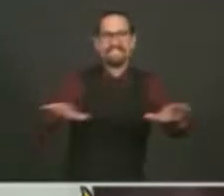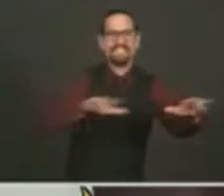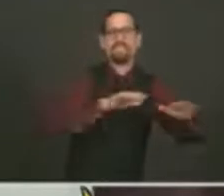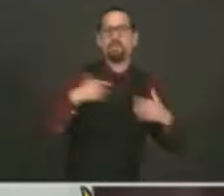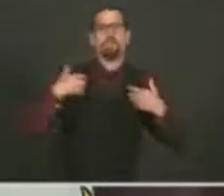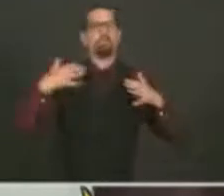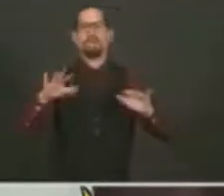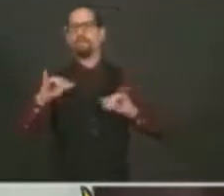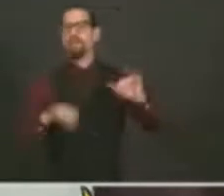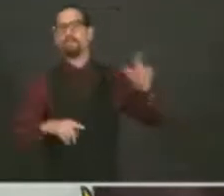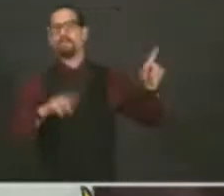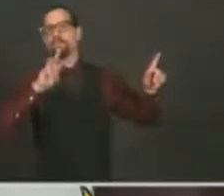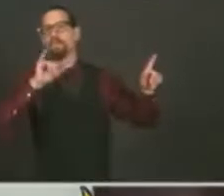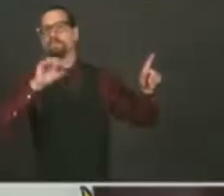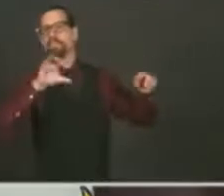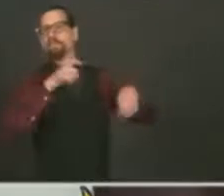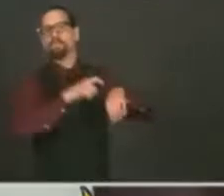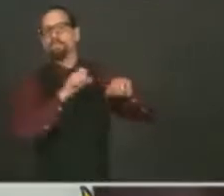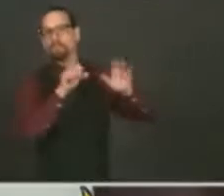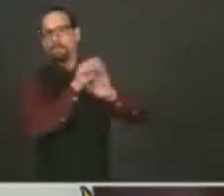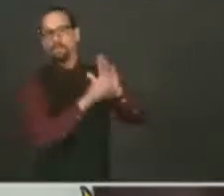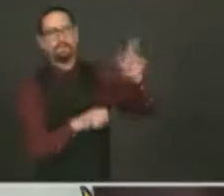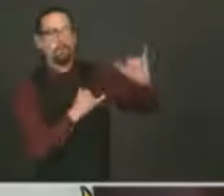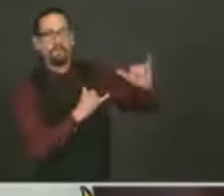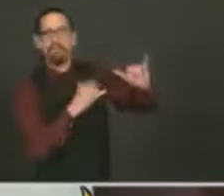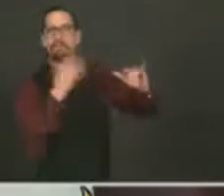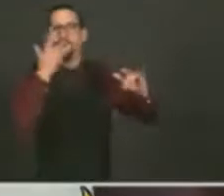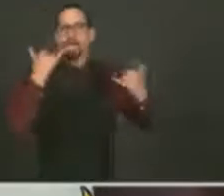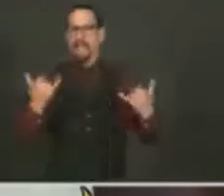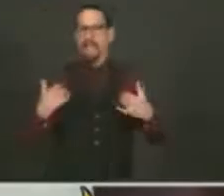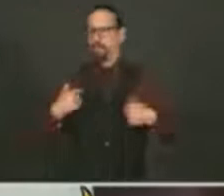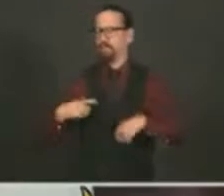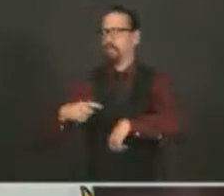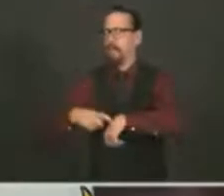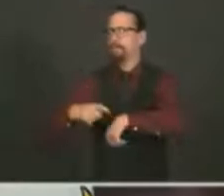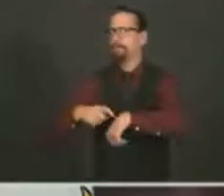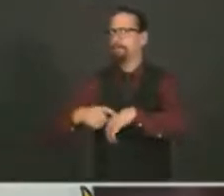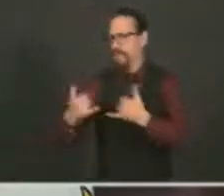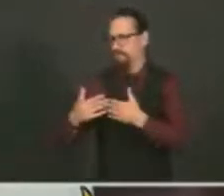of time to fix this if we act right now.